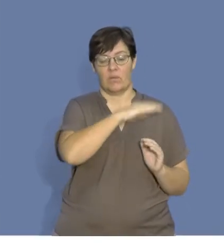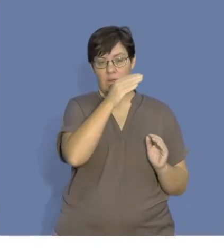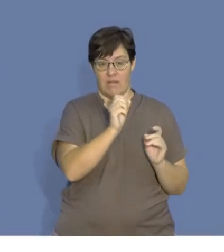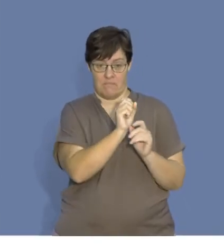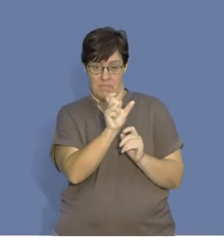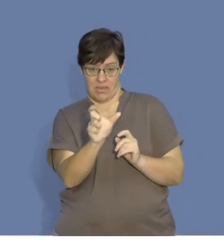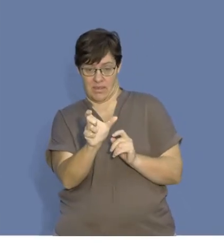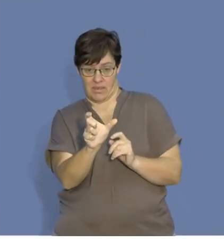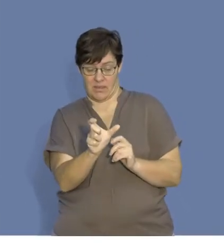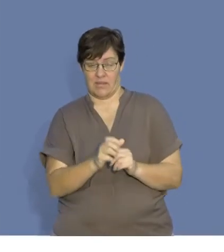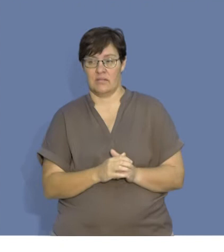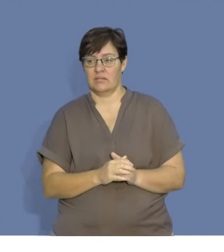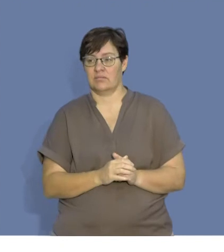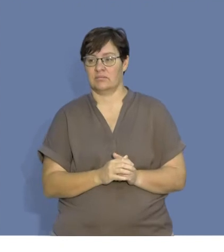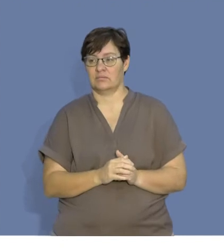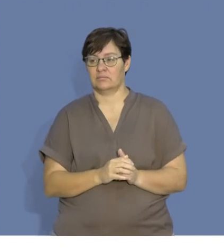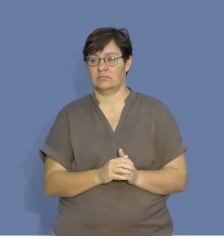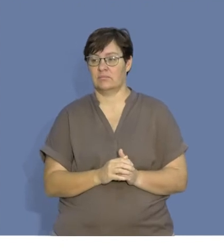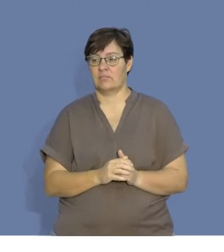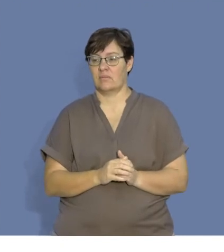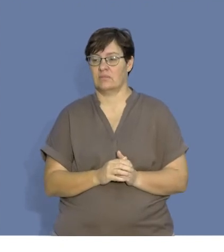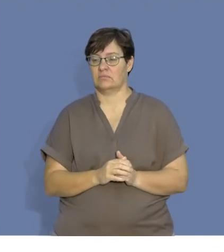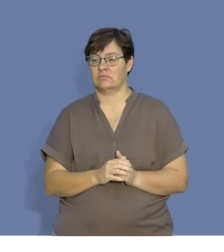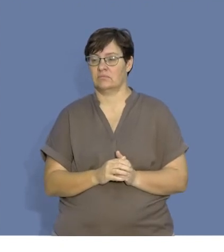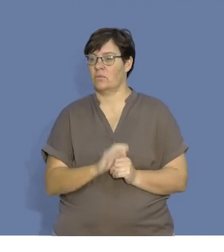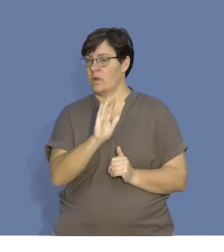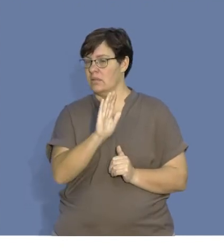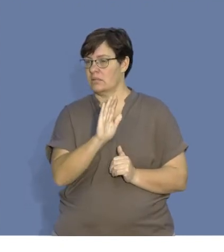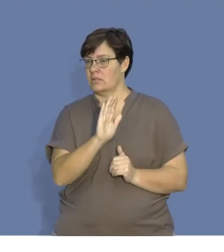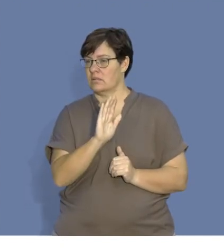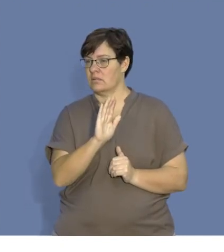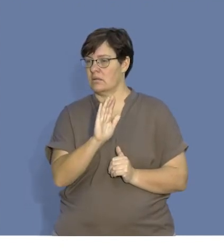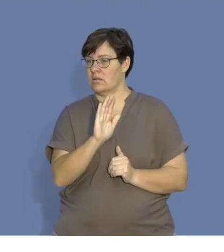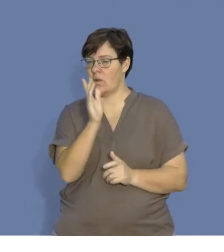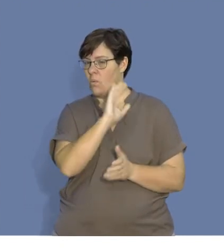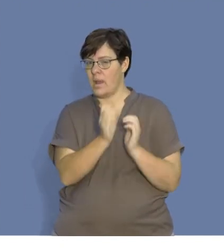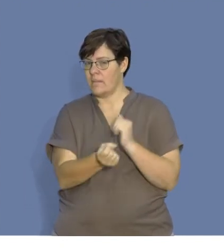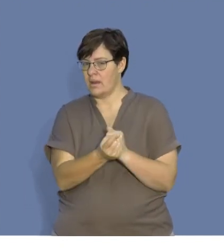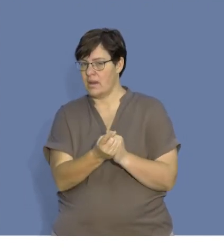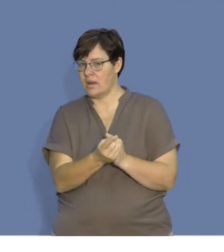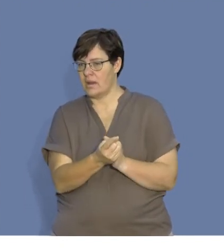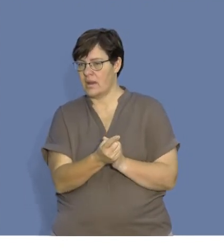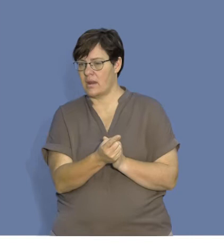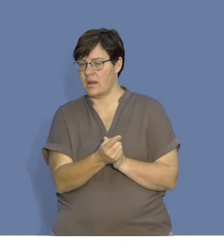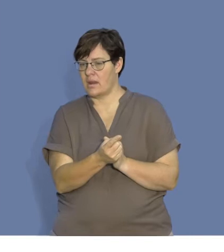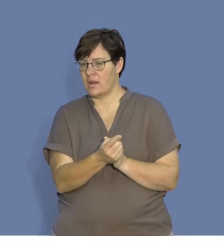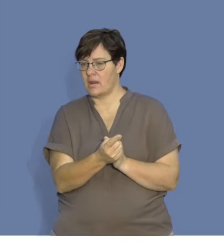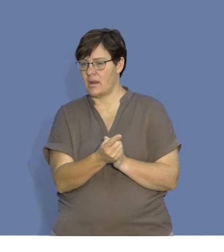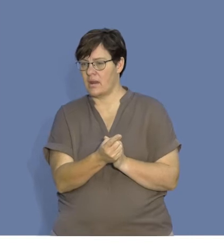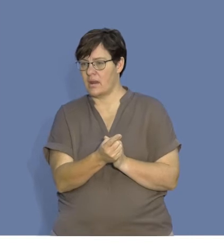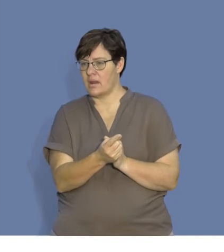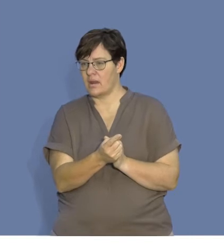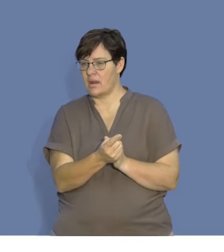bigger. And, oh, hang on, wait, look what's happened. Are we still